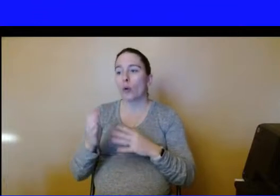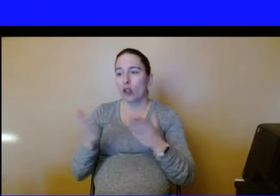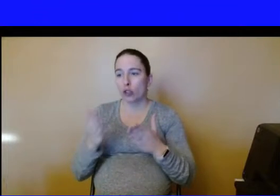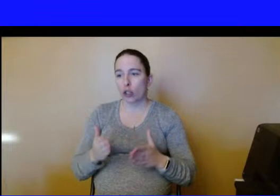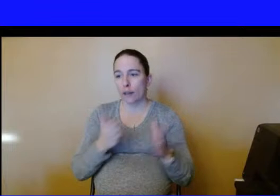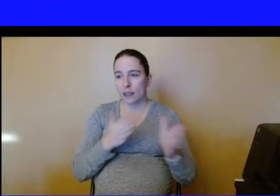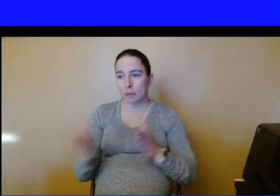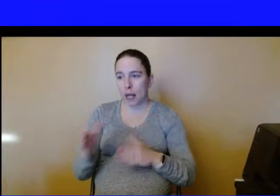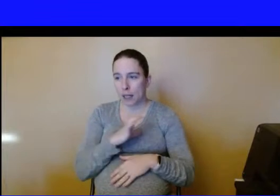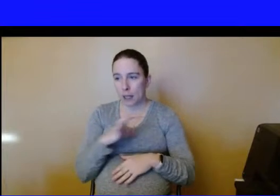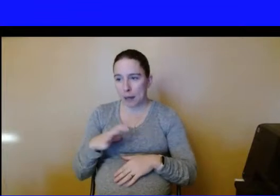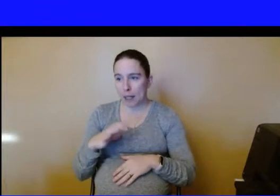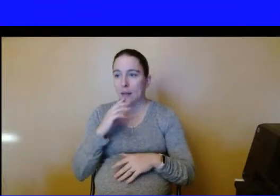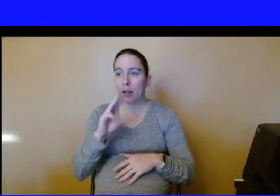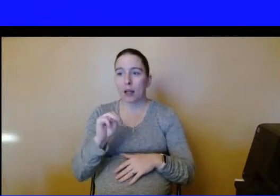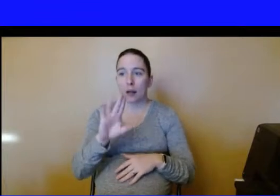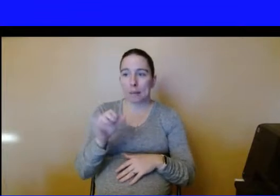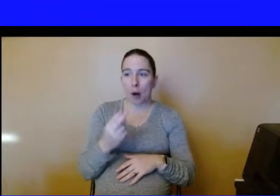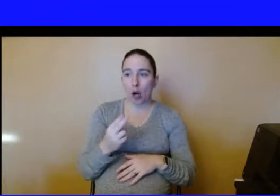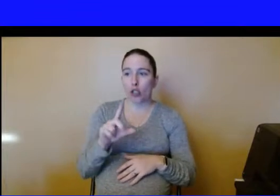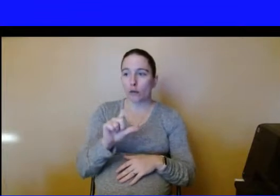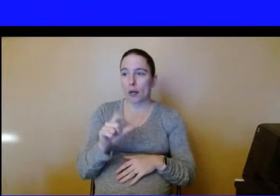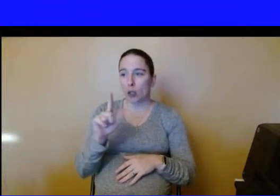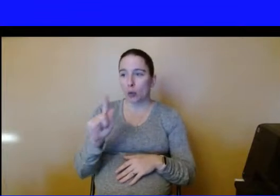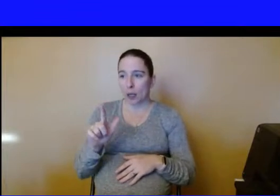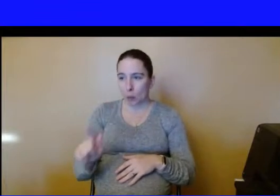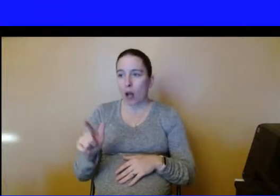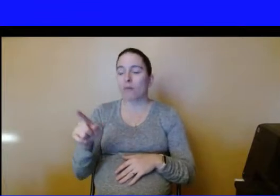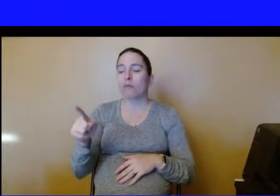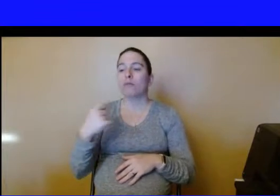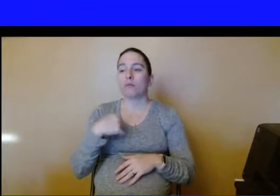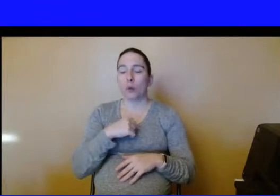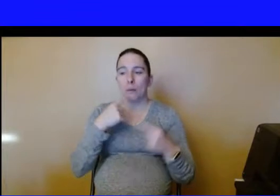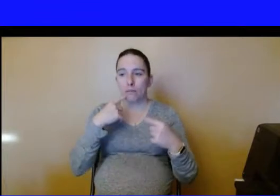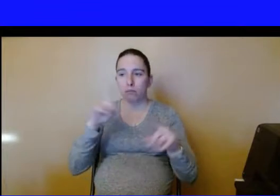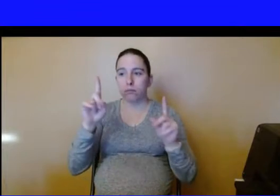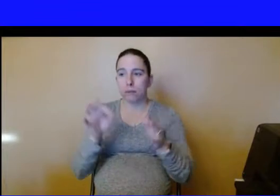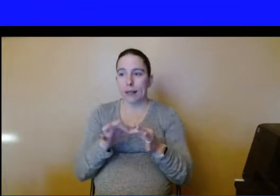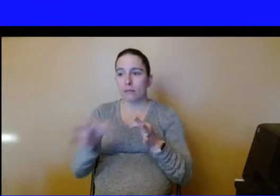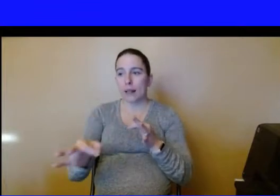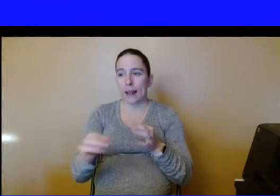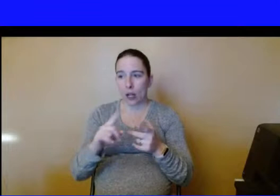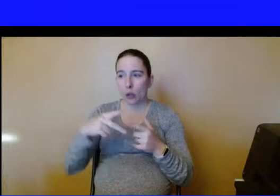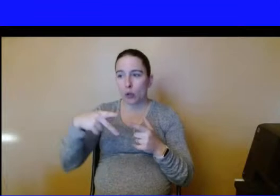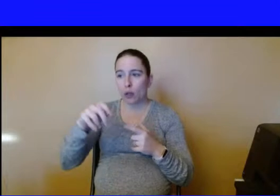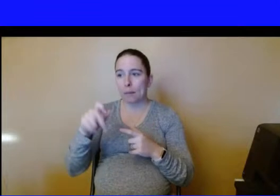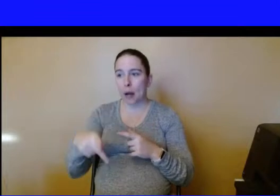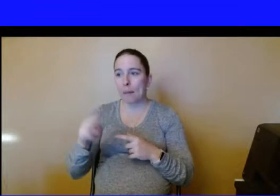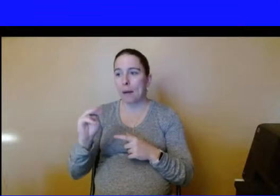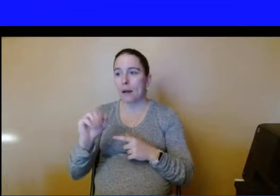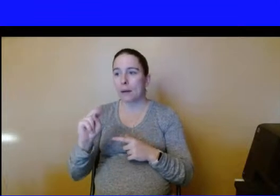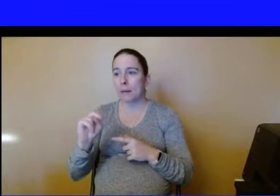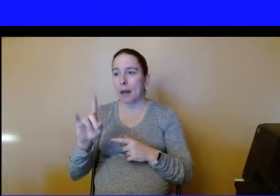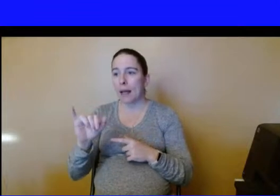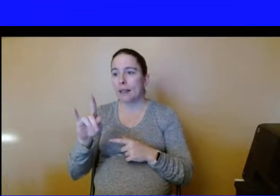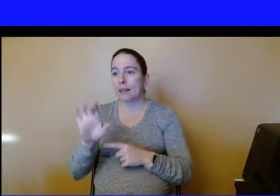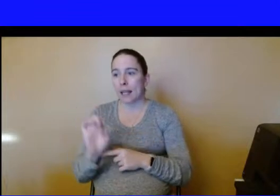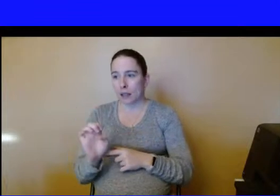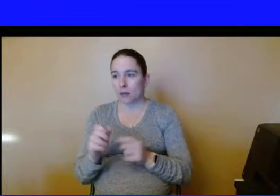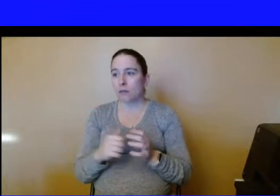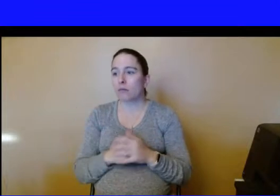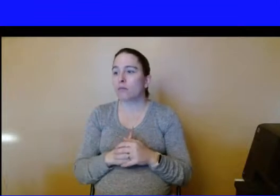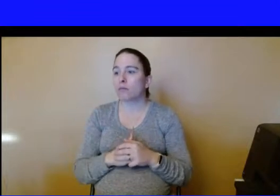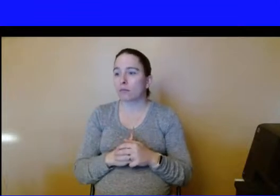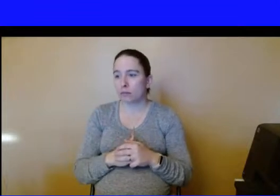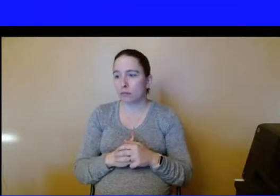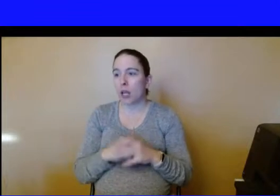playing the role of a single point of access for referrals, as well as 24/7 on-call access. If